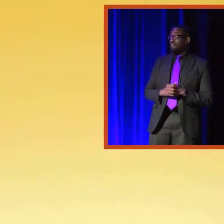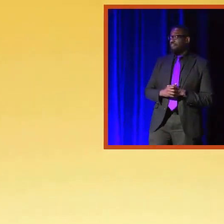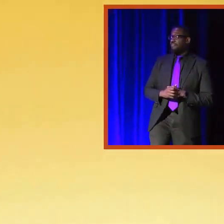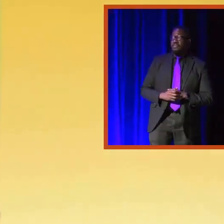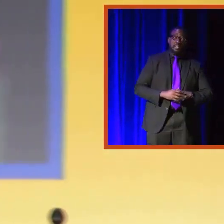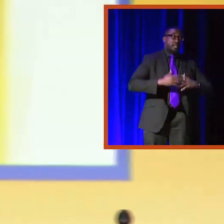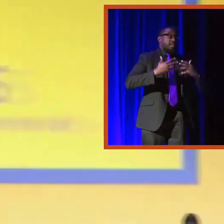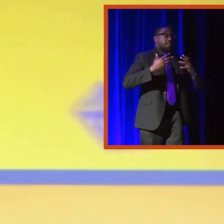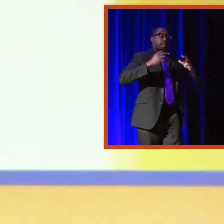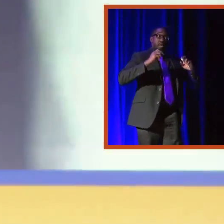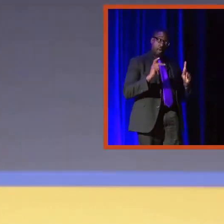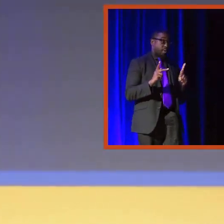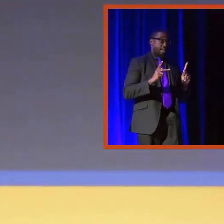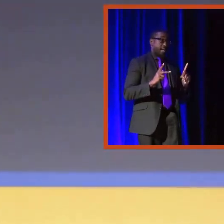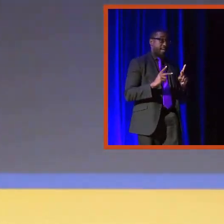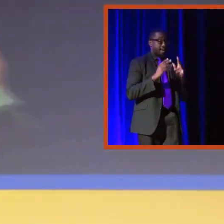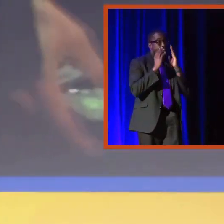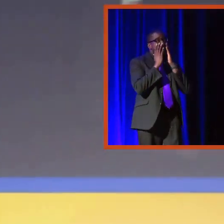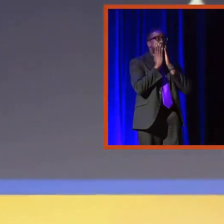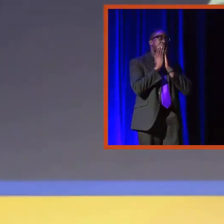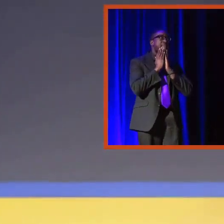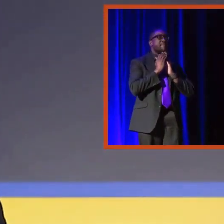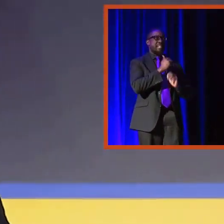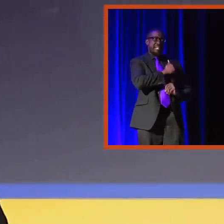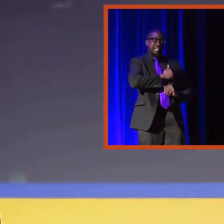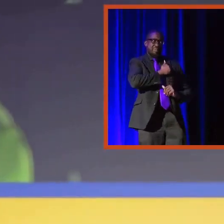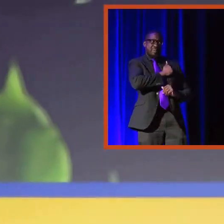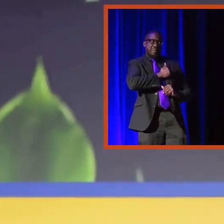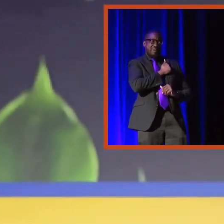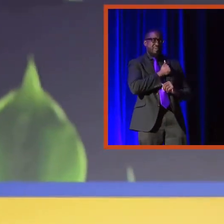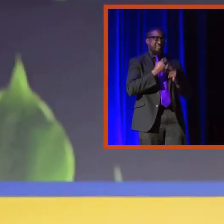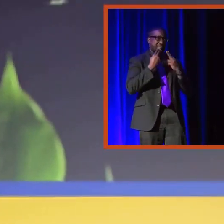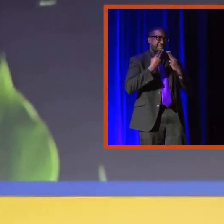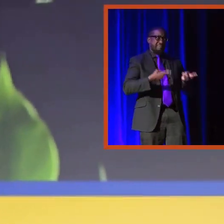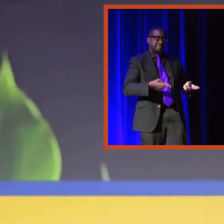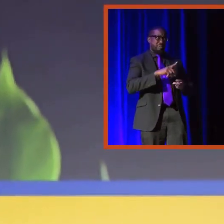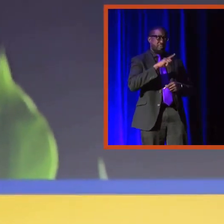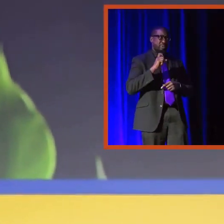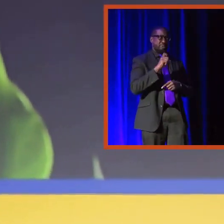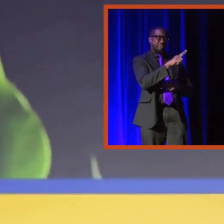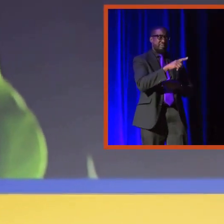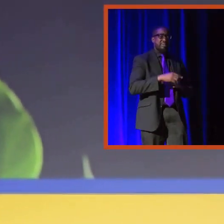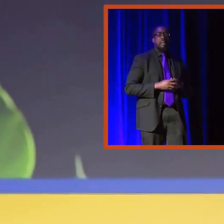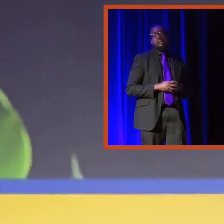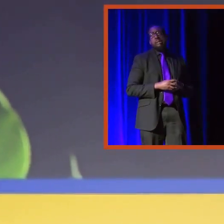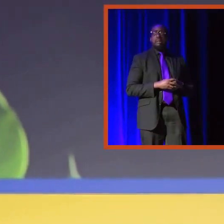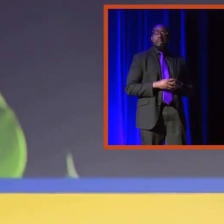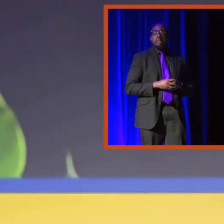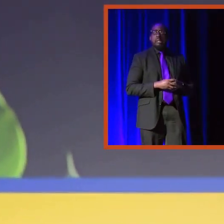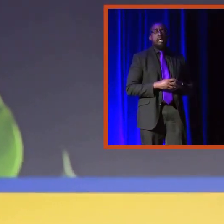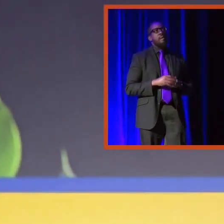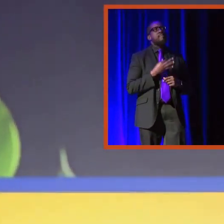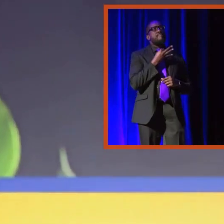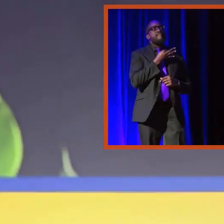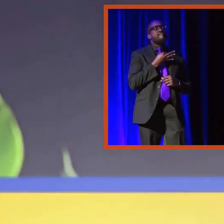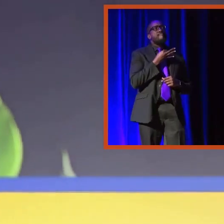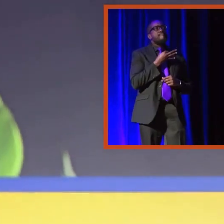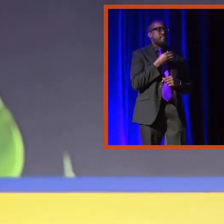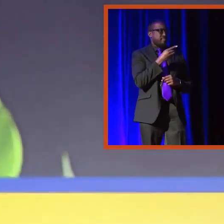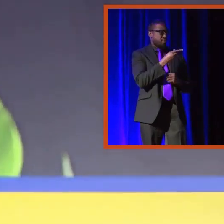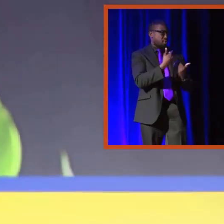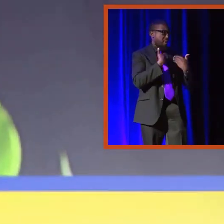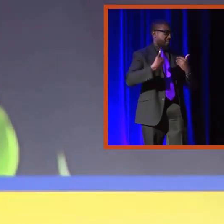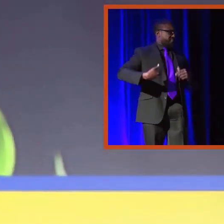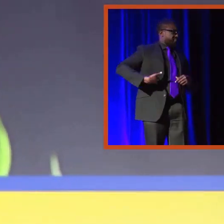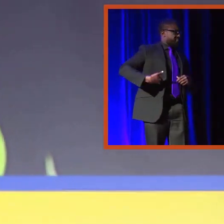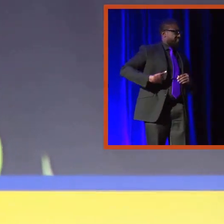Okay. I apologize if this is a naive question, but I'm kind of wondering, do you have an intuition